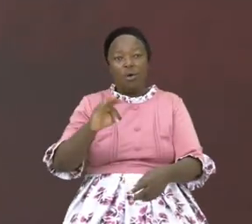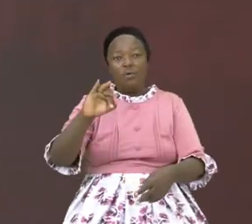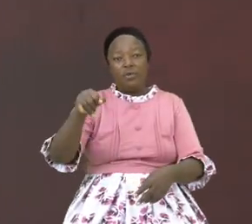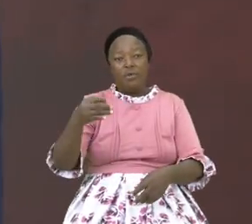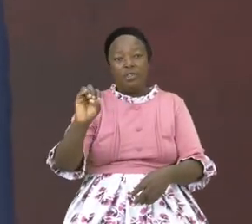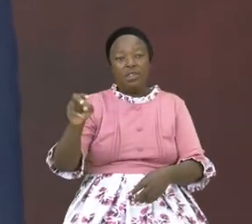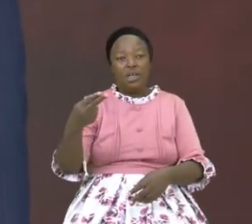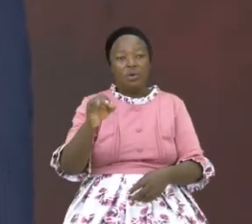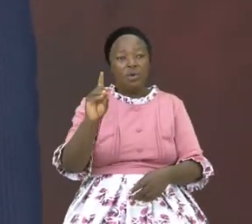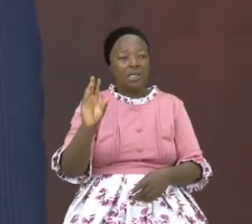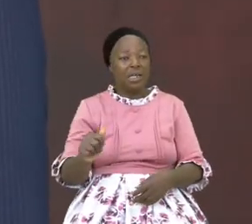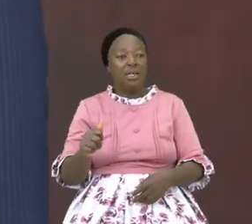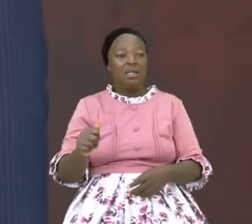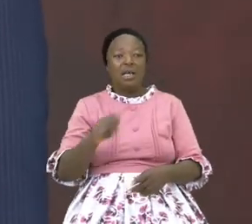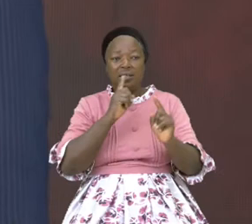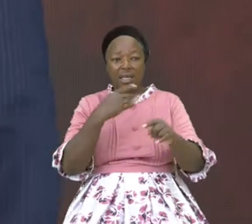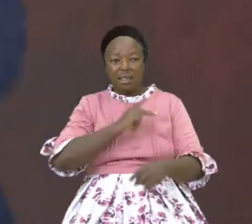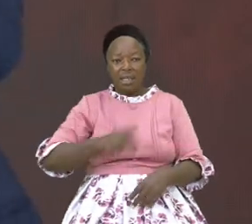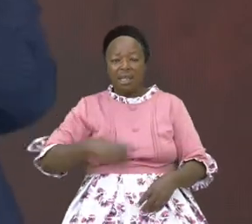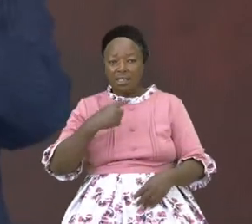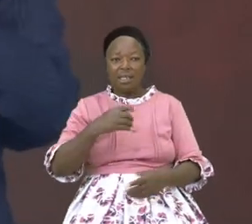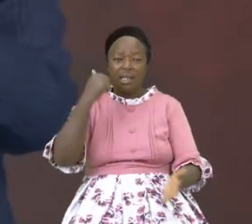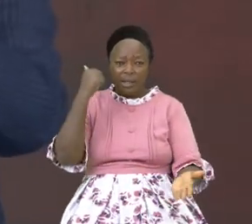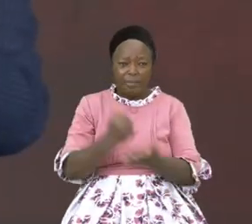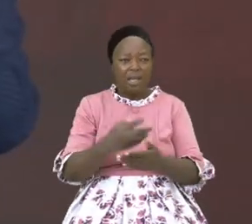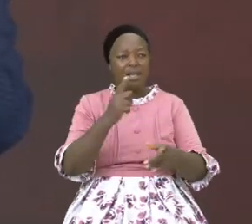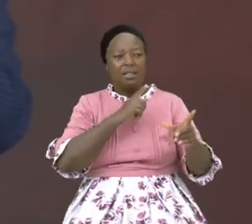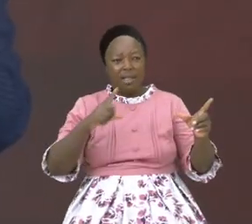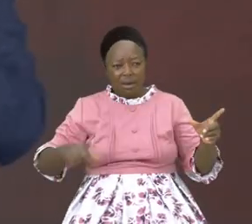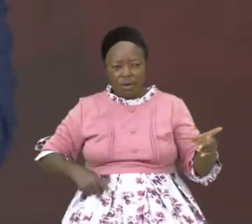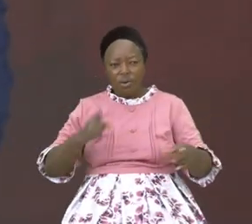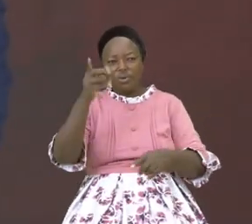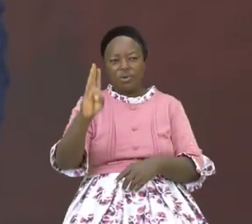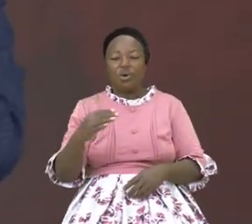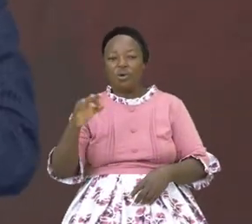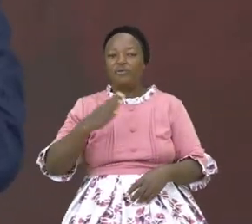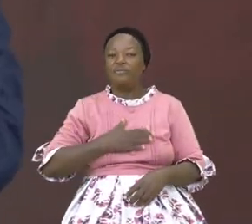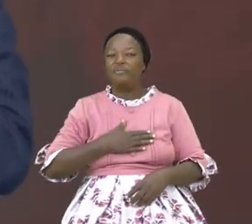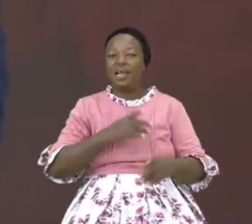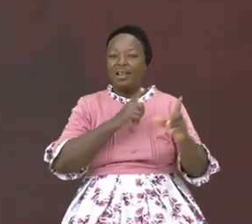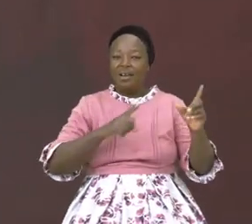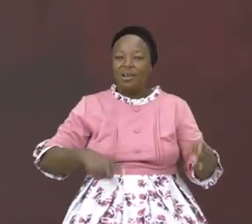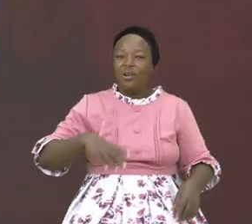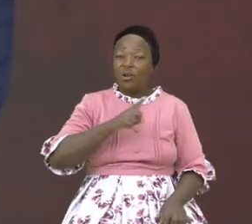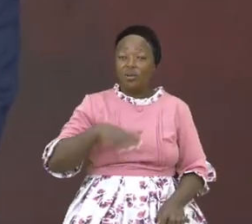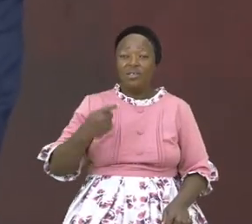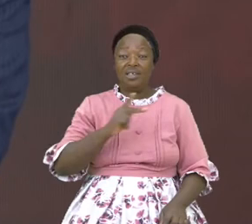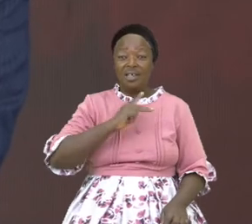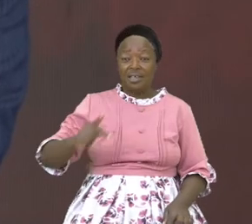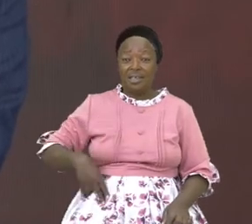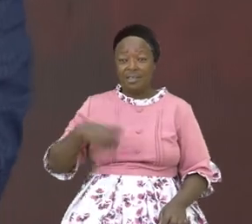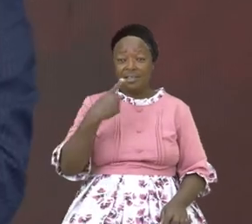king and said, amen. The Lord God of my Lord the King,